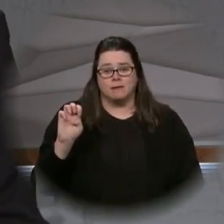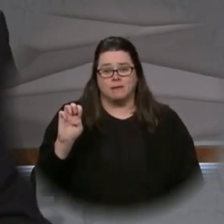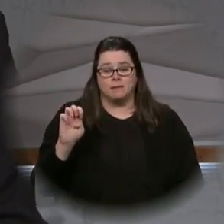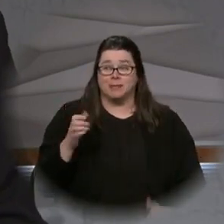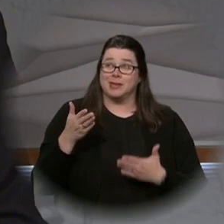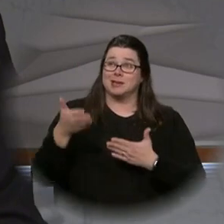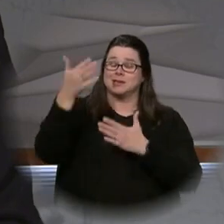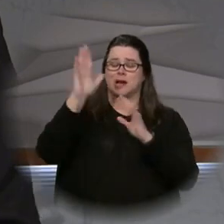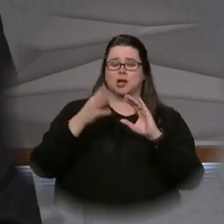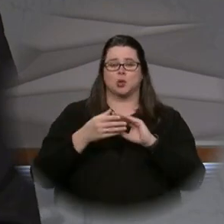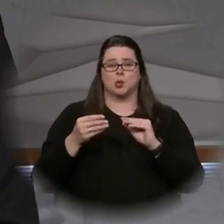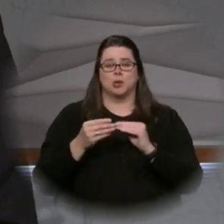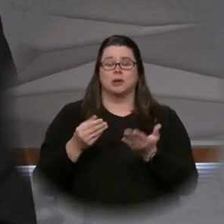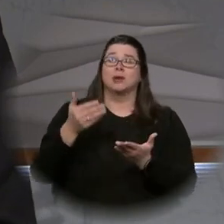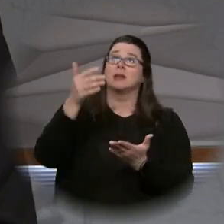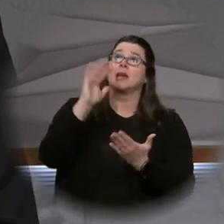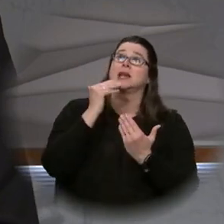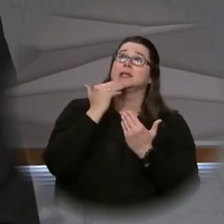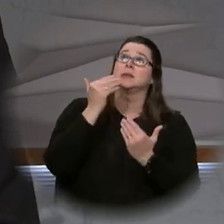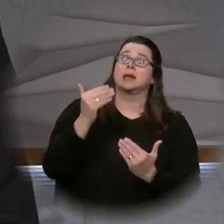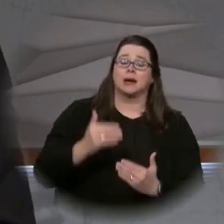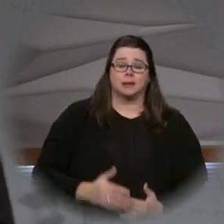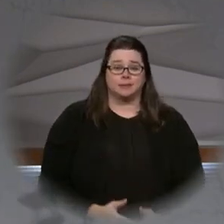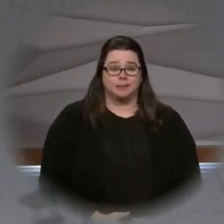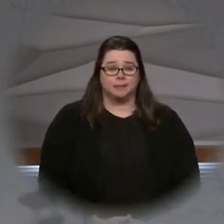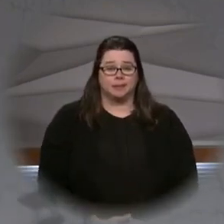The word of the Lord. Thanks be to God.